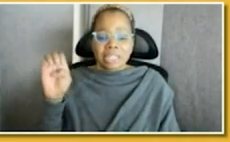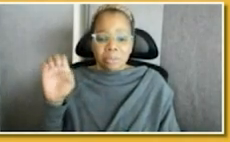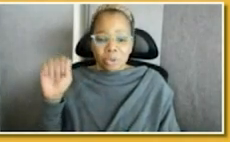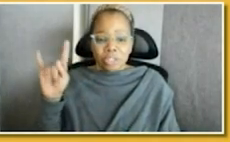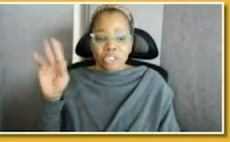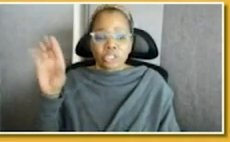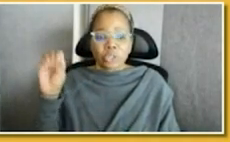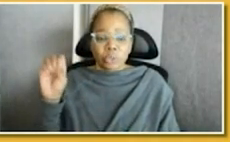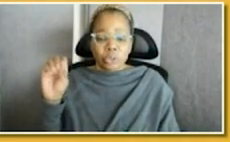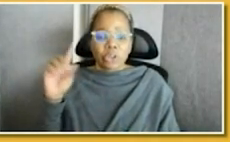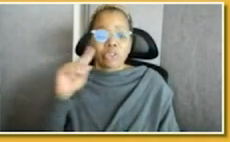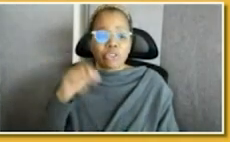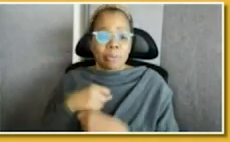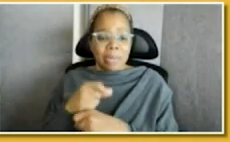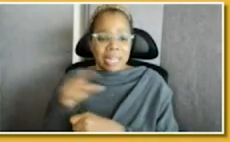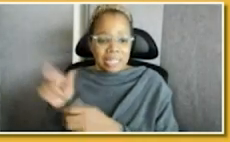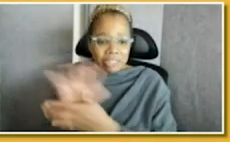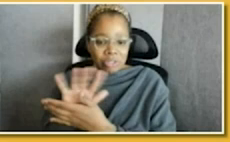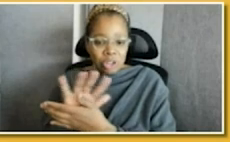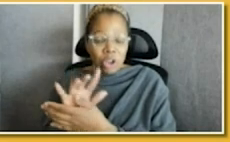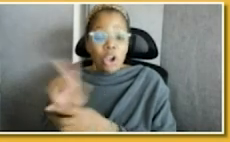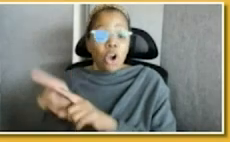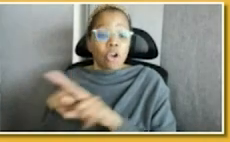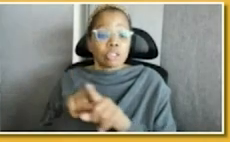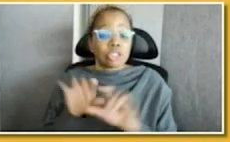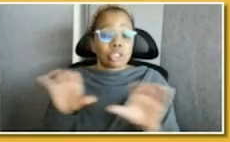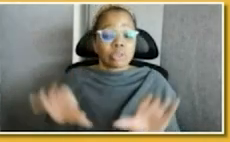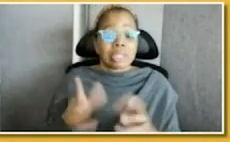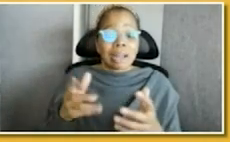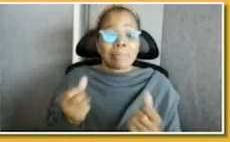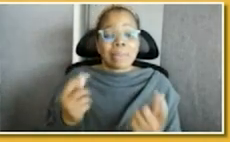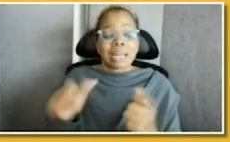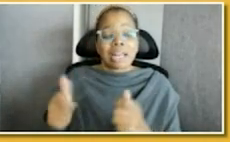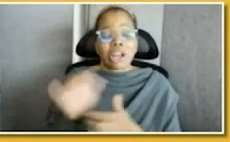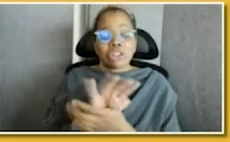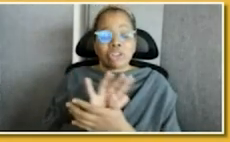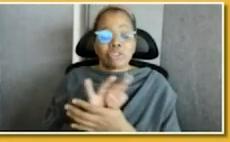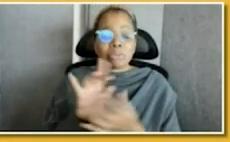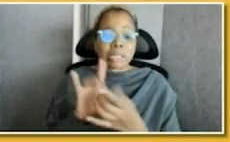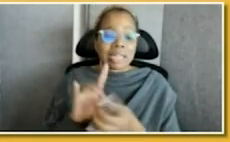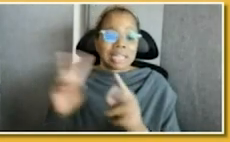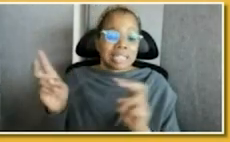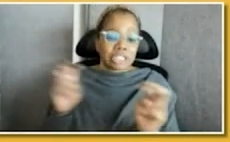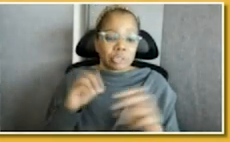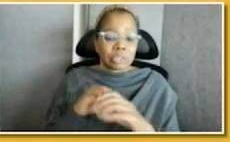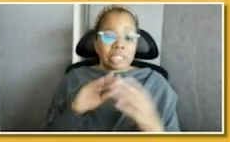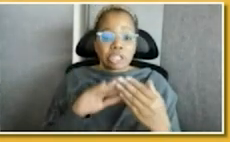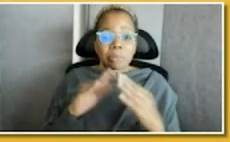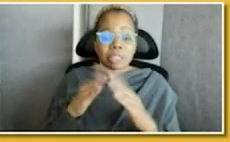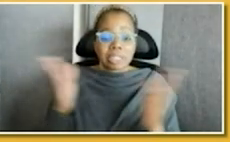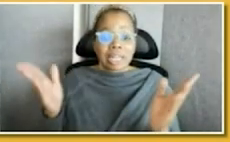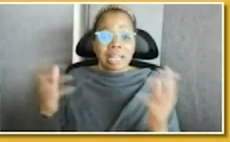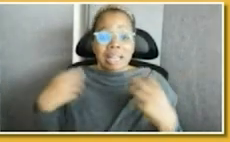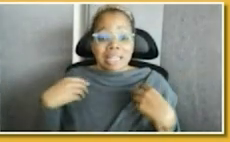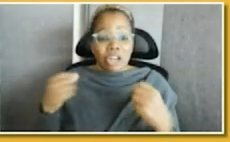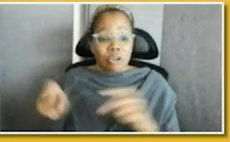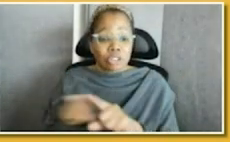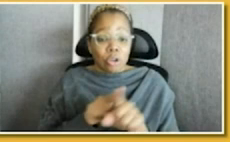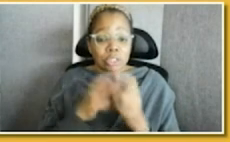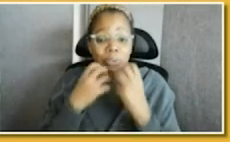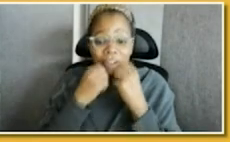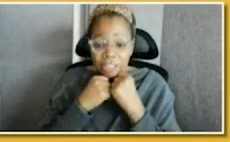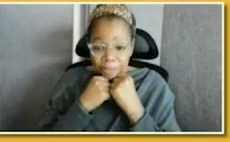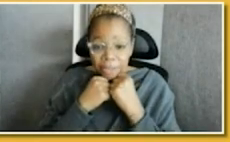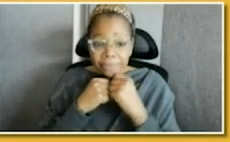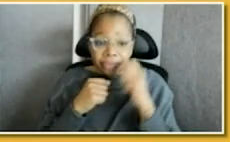film, also has done a lot of other films on issues in communities that Courage also really cares about as well. So before